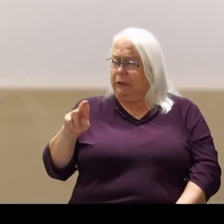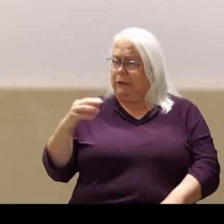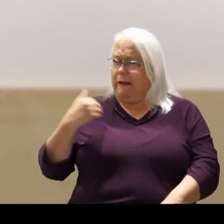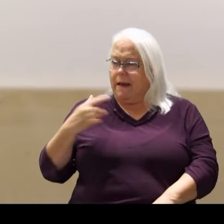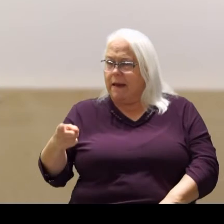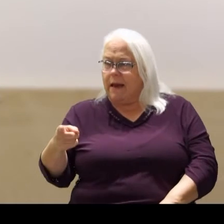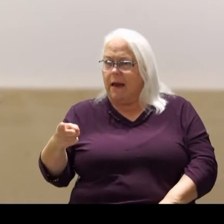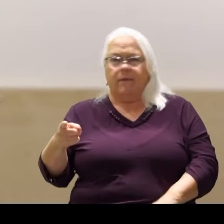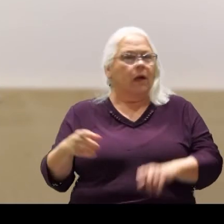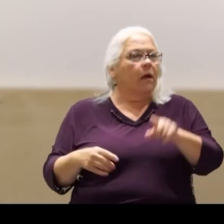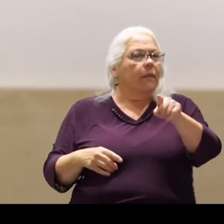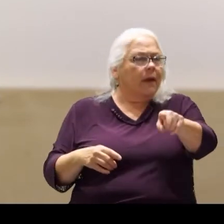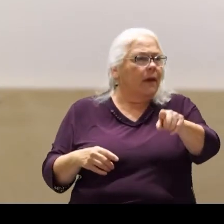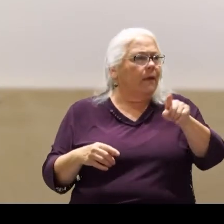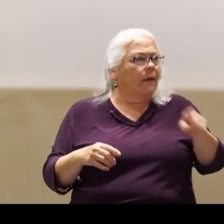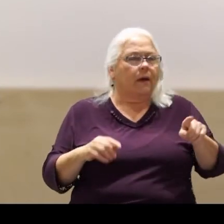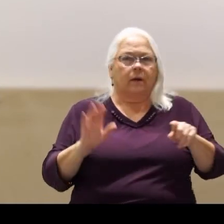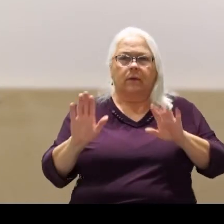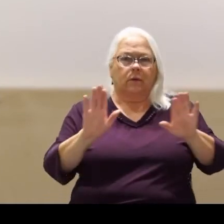maybe what triggers them or what